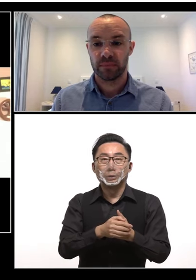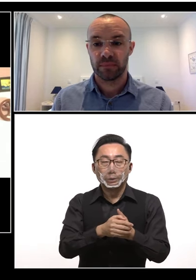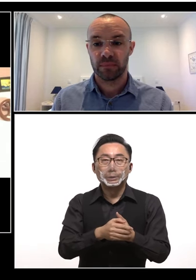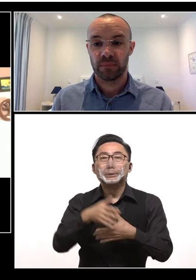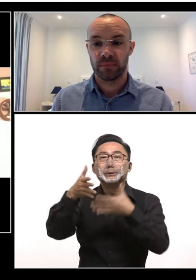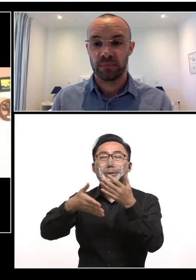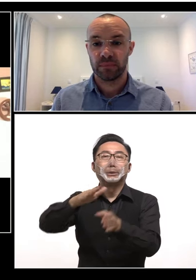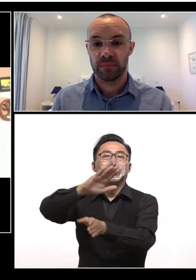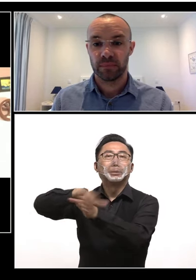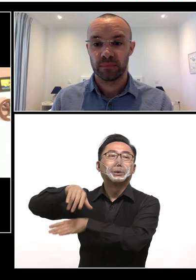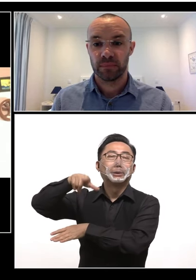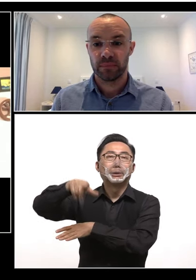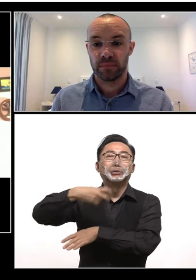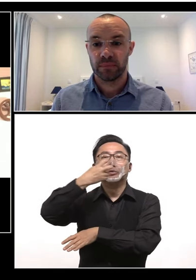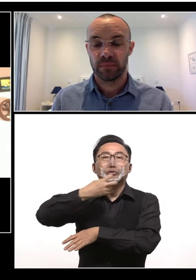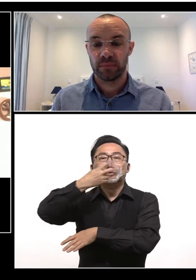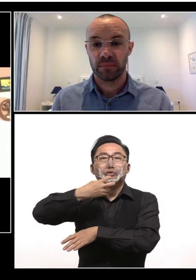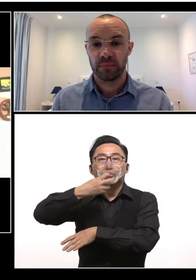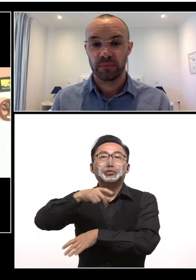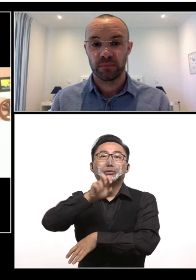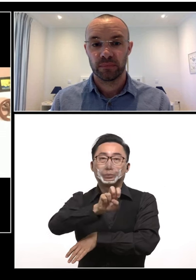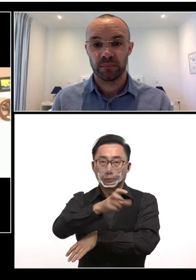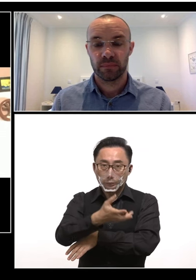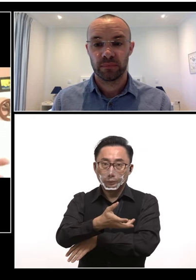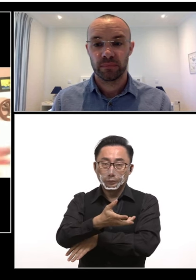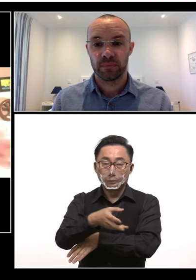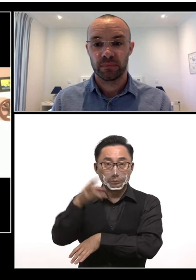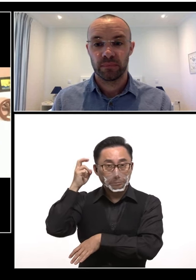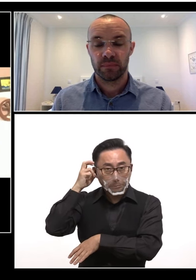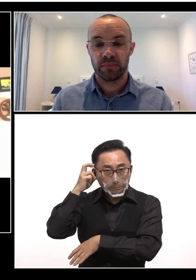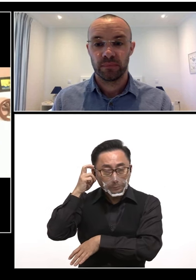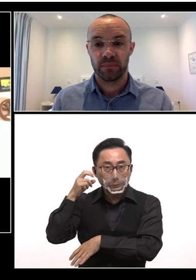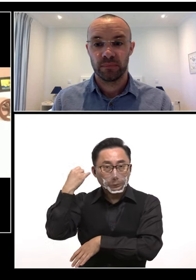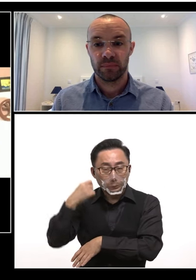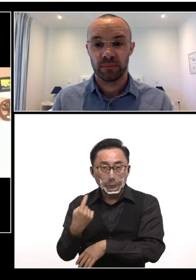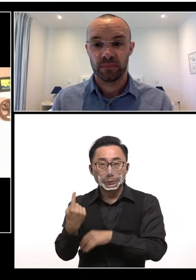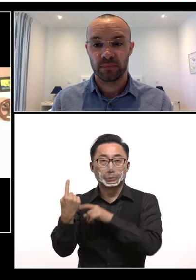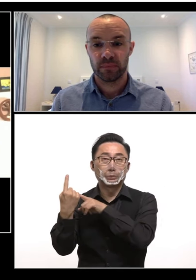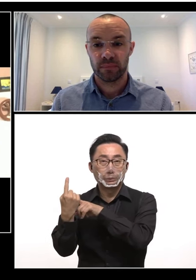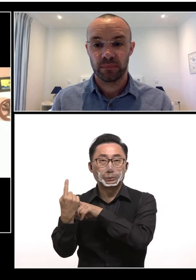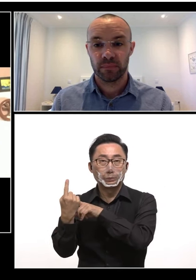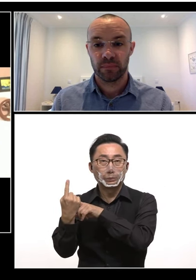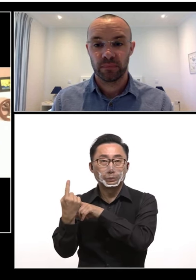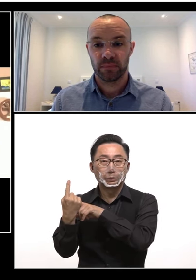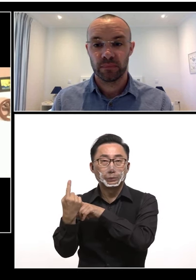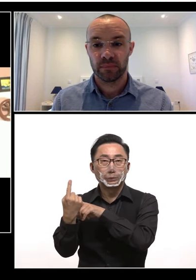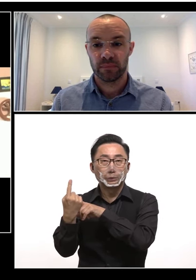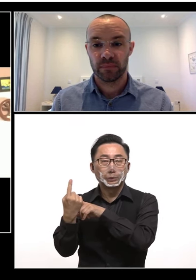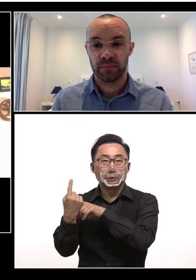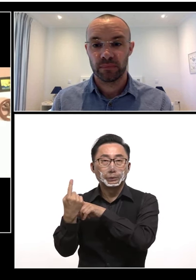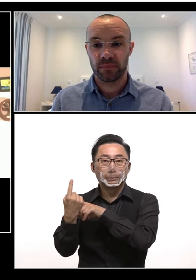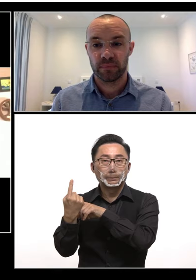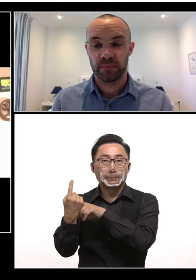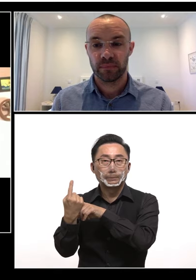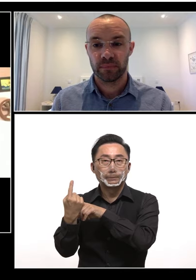speak. So can you imagine, you know, this one deaf person completely steamrolled by, bulldozed by all of those hearing people.